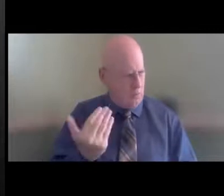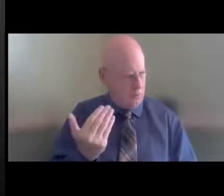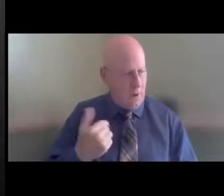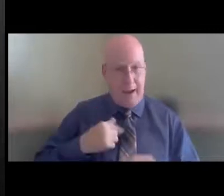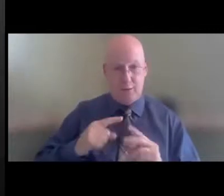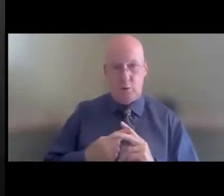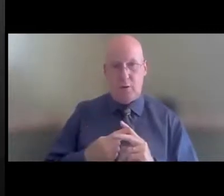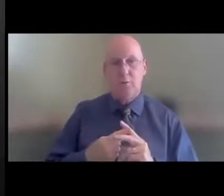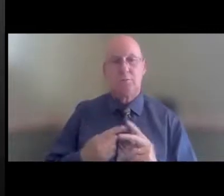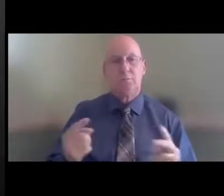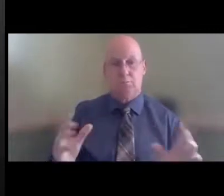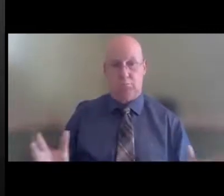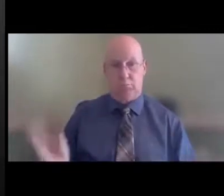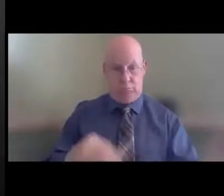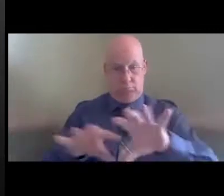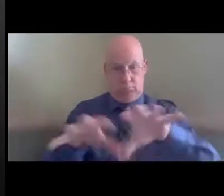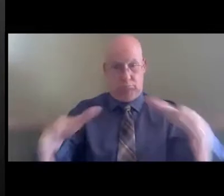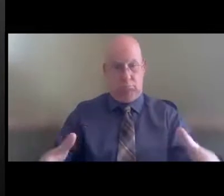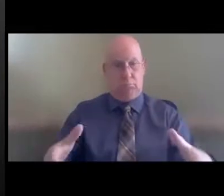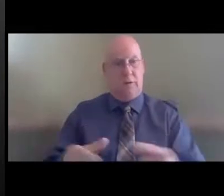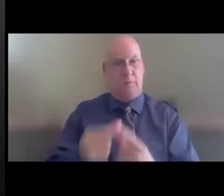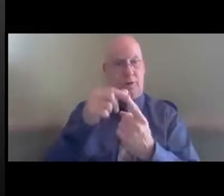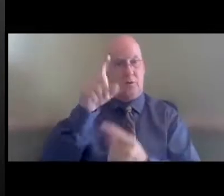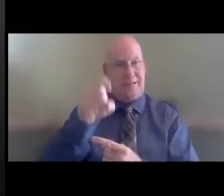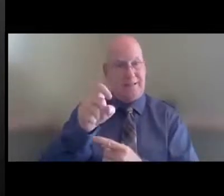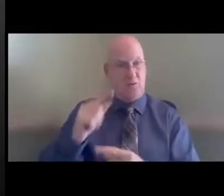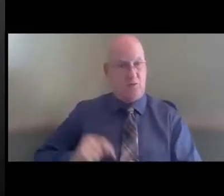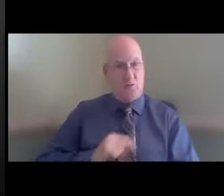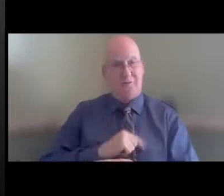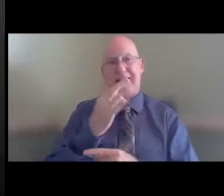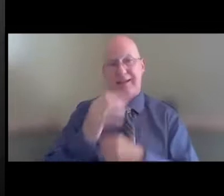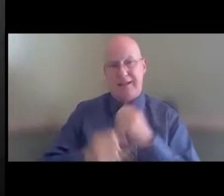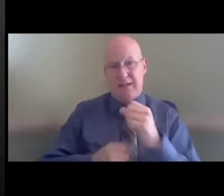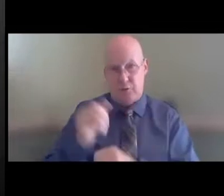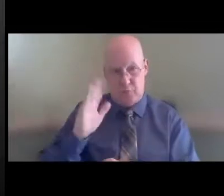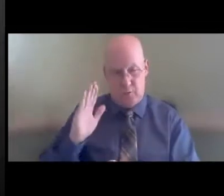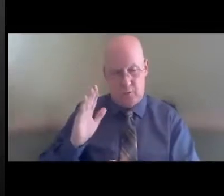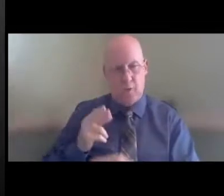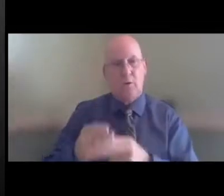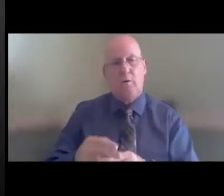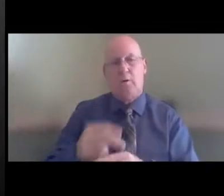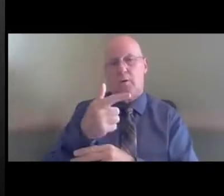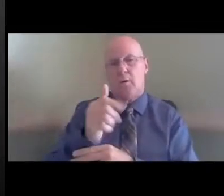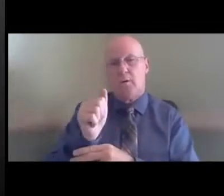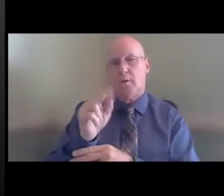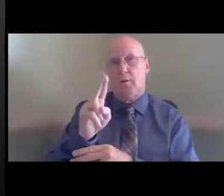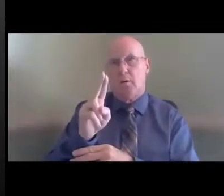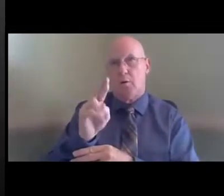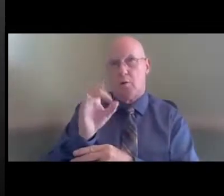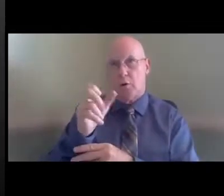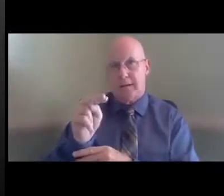a pooled special needs trust 19 years ago. Ours is called the Guardian Pooled Trust. There are others out